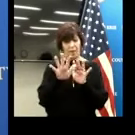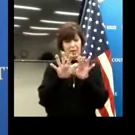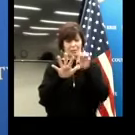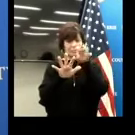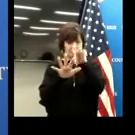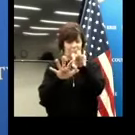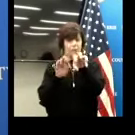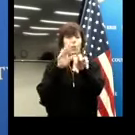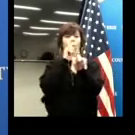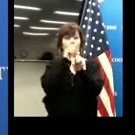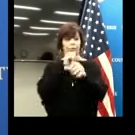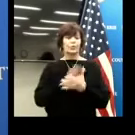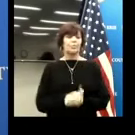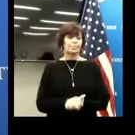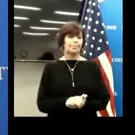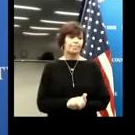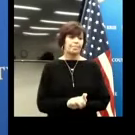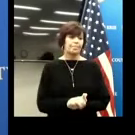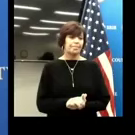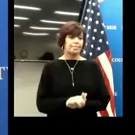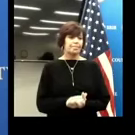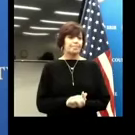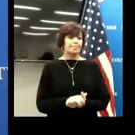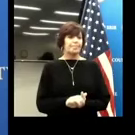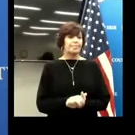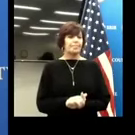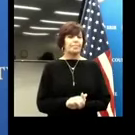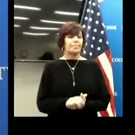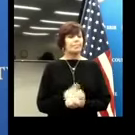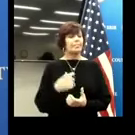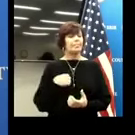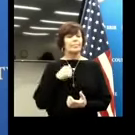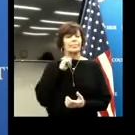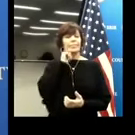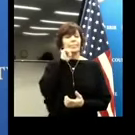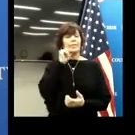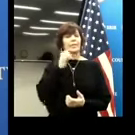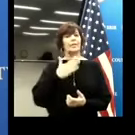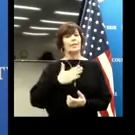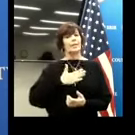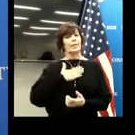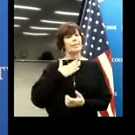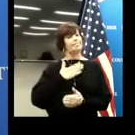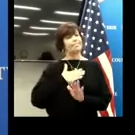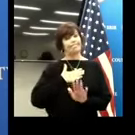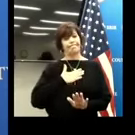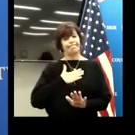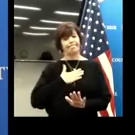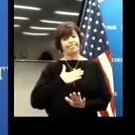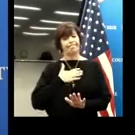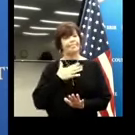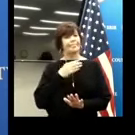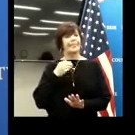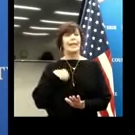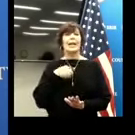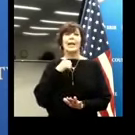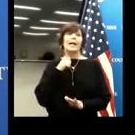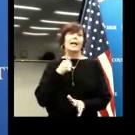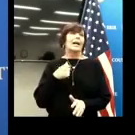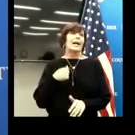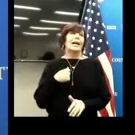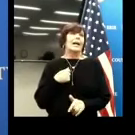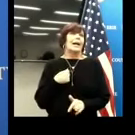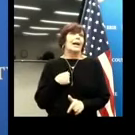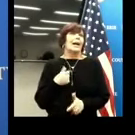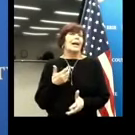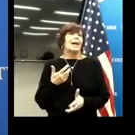in orange. I take no joy in this. I also take no joy in having to